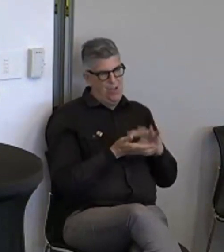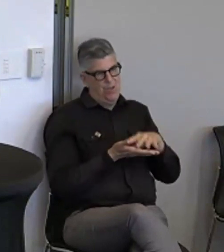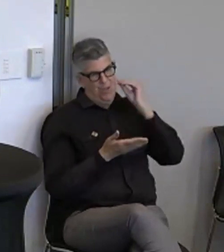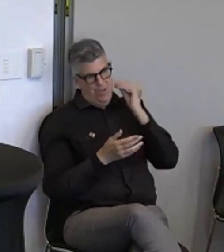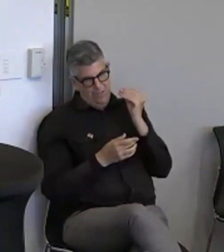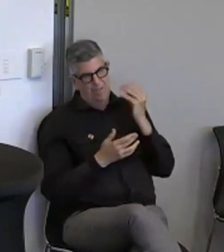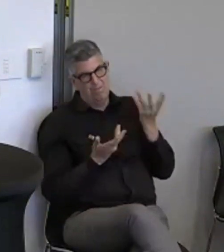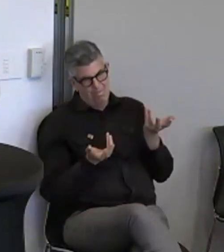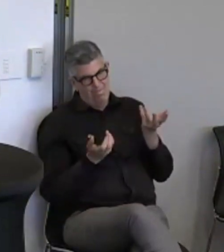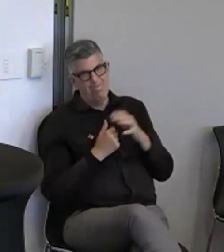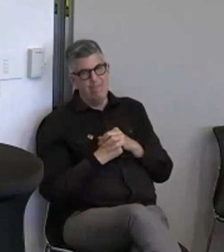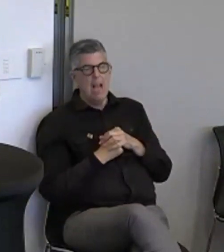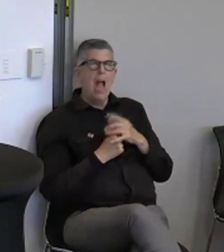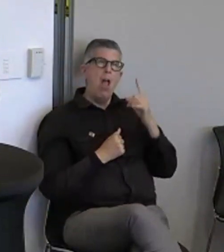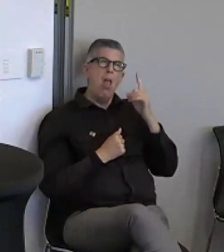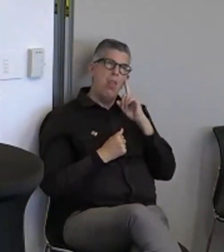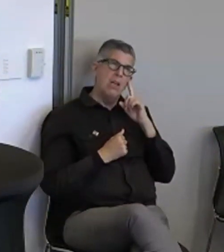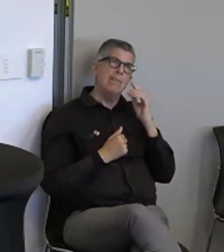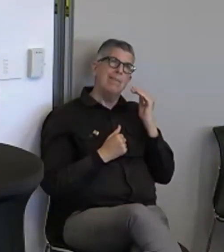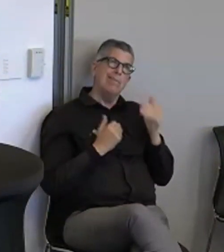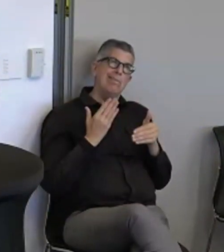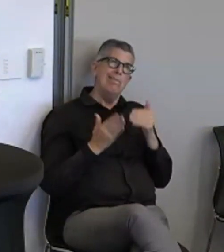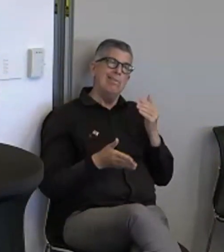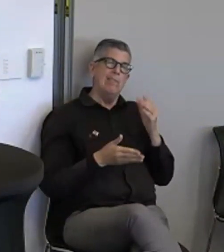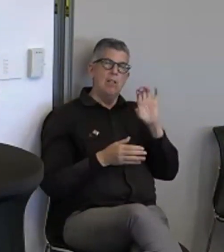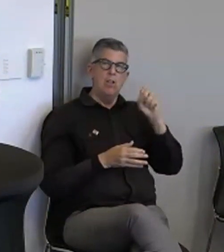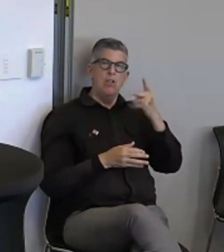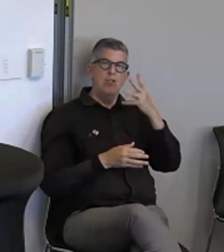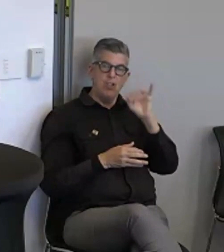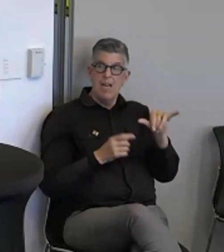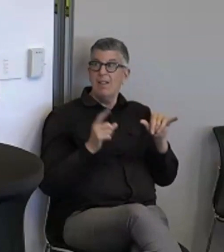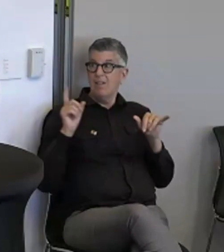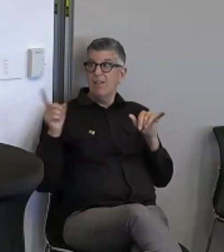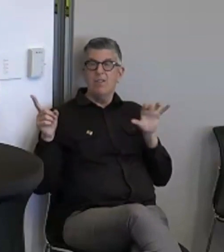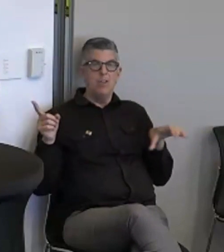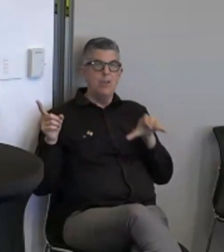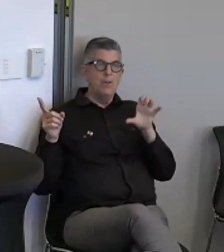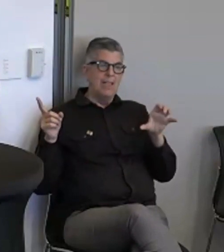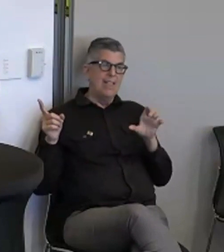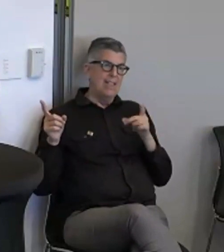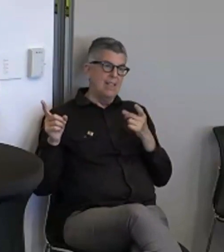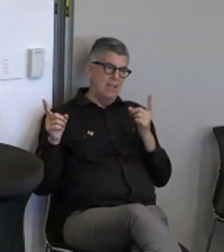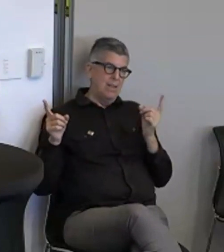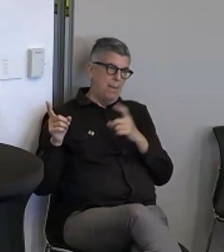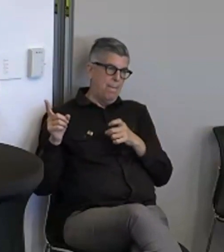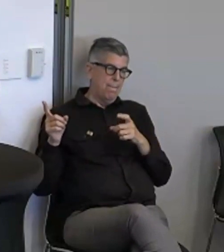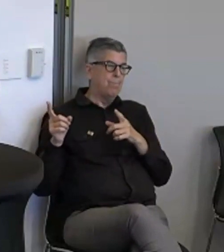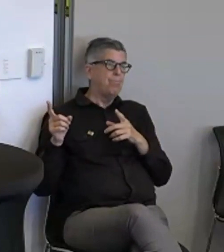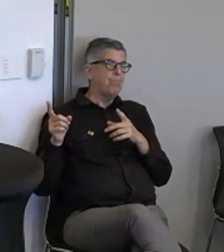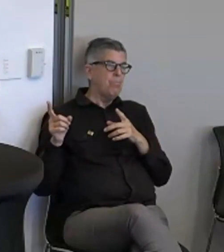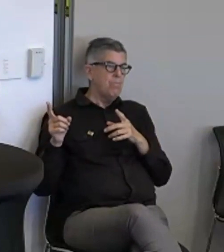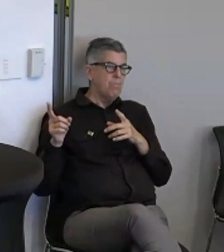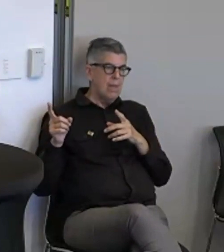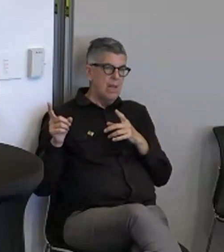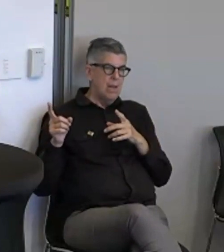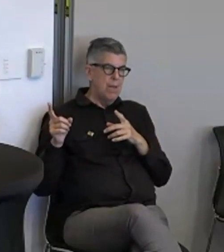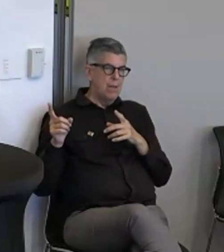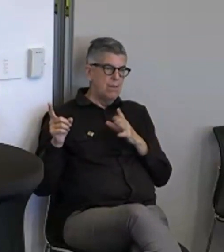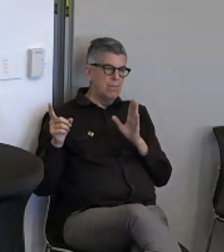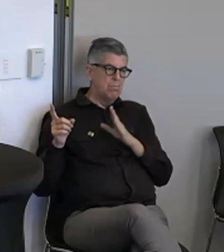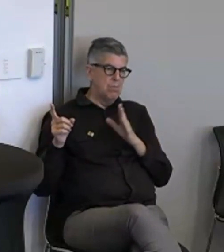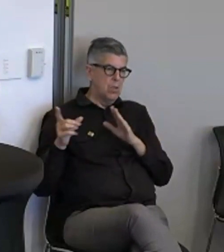I think we're getting there. What Chancey's doing in the Dimensions Lab, I'm going to ask a question there to learn more,